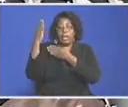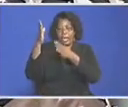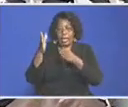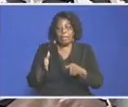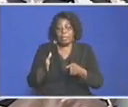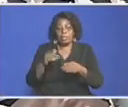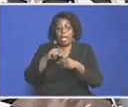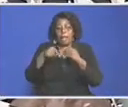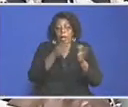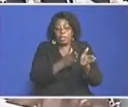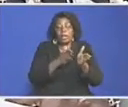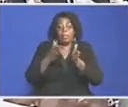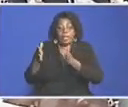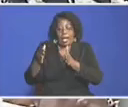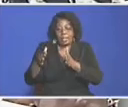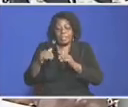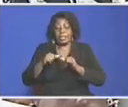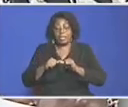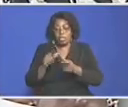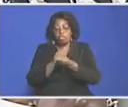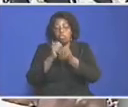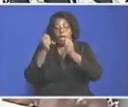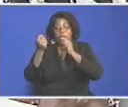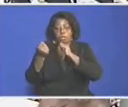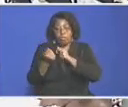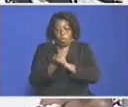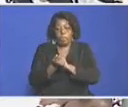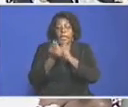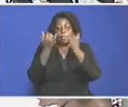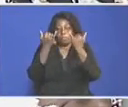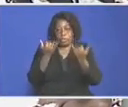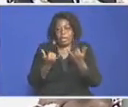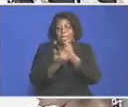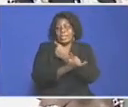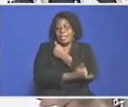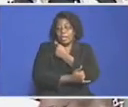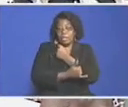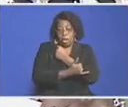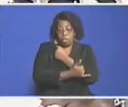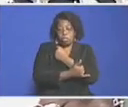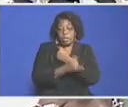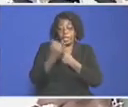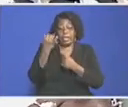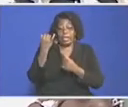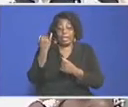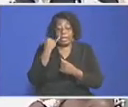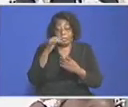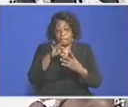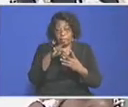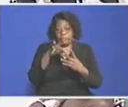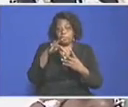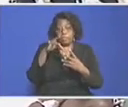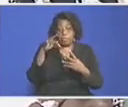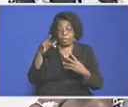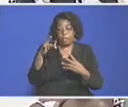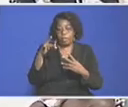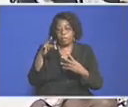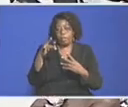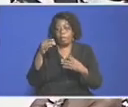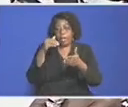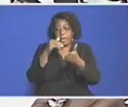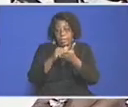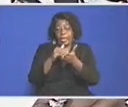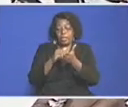of the plan to continue transforming and modernizing the country if re-elected to run the country's affairs